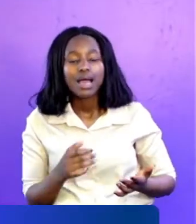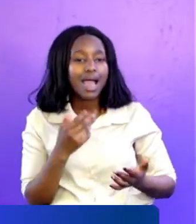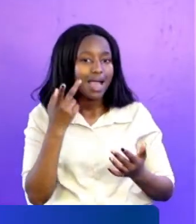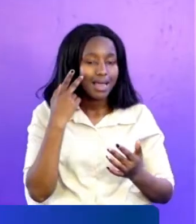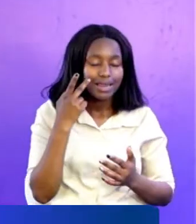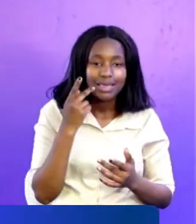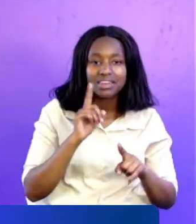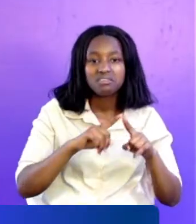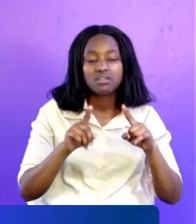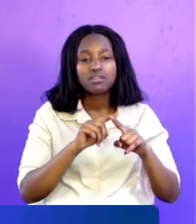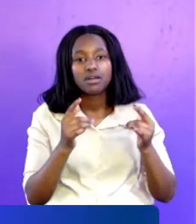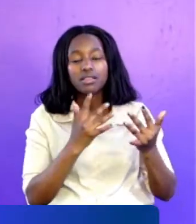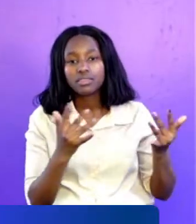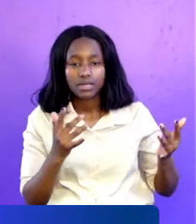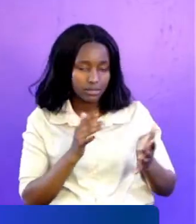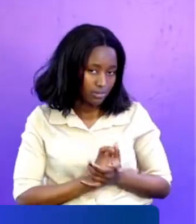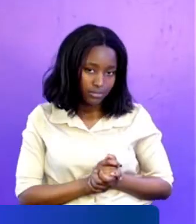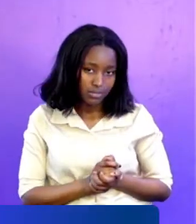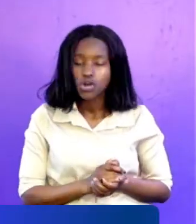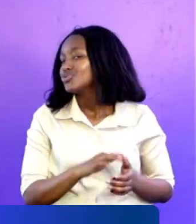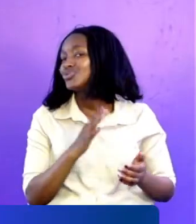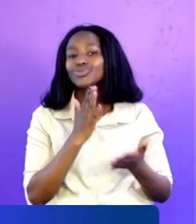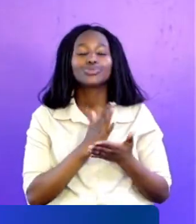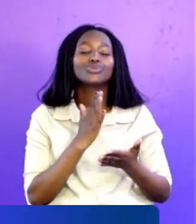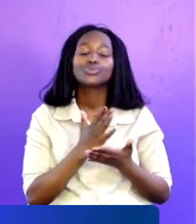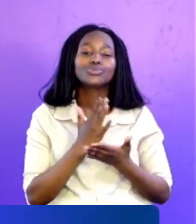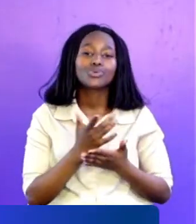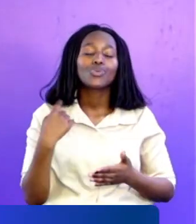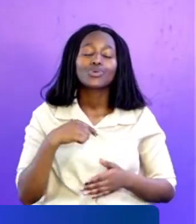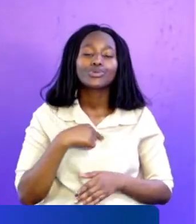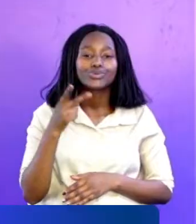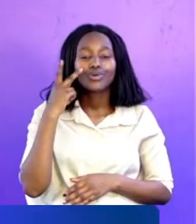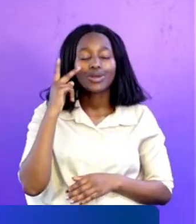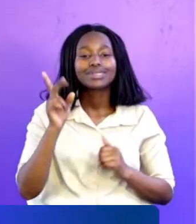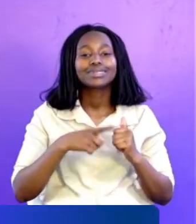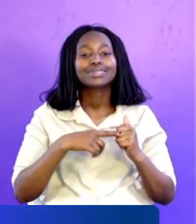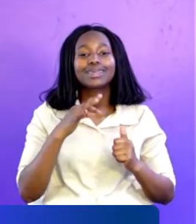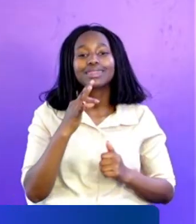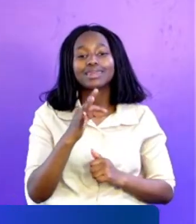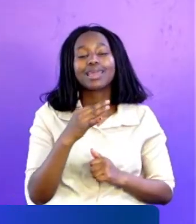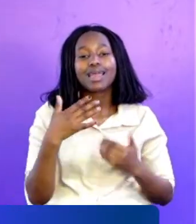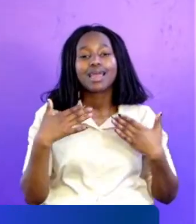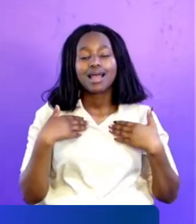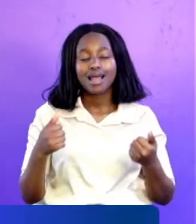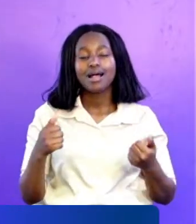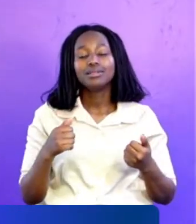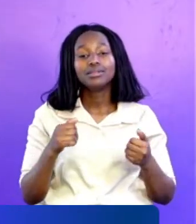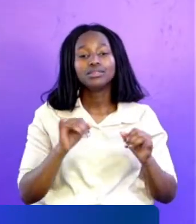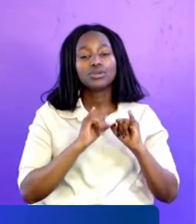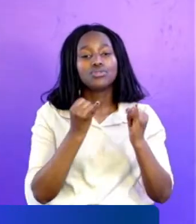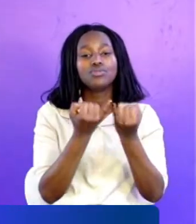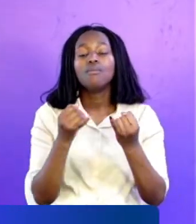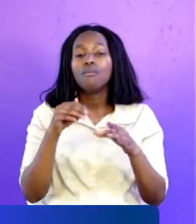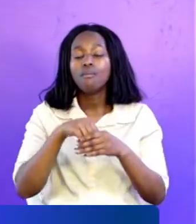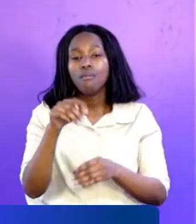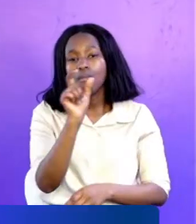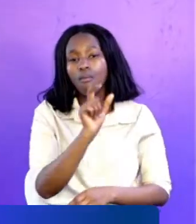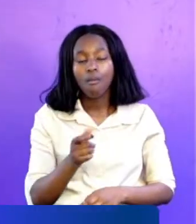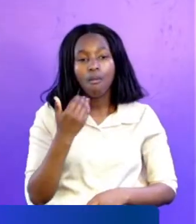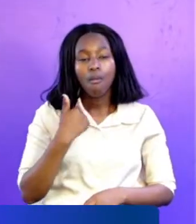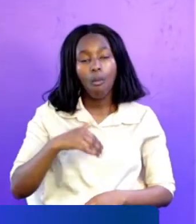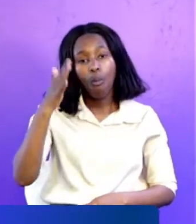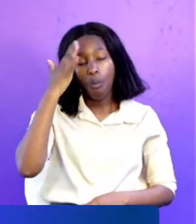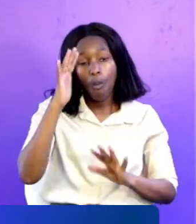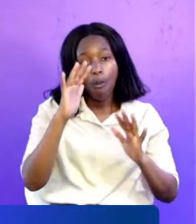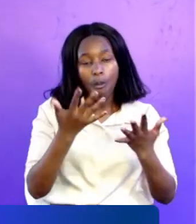Nairobi. We oversee 63 health facilities in this region. I know how much